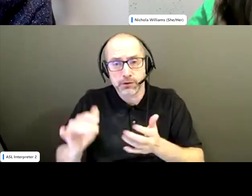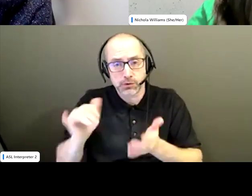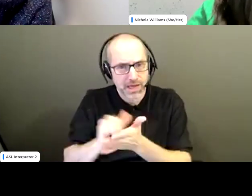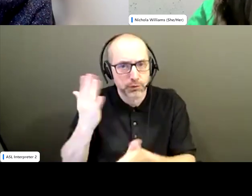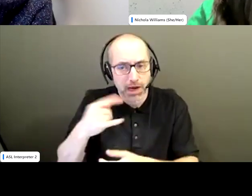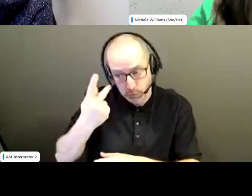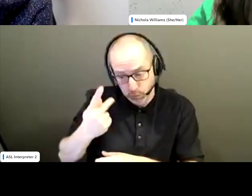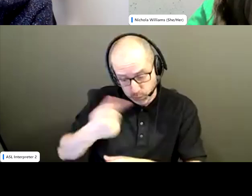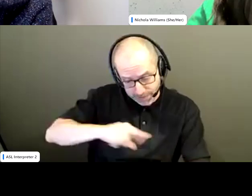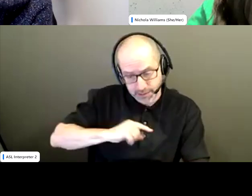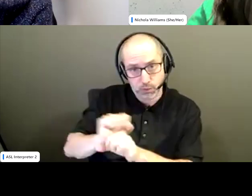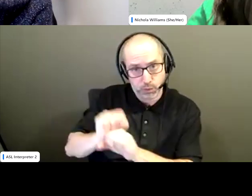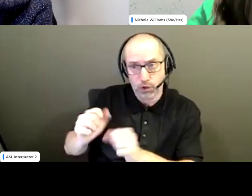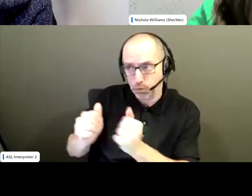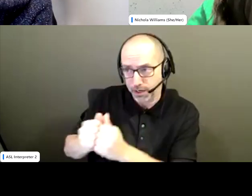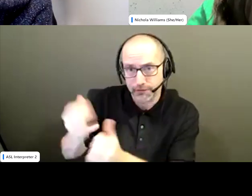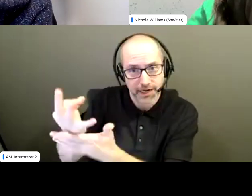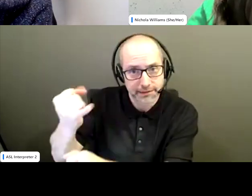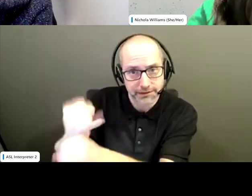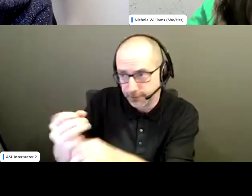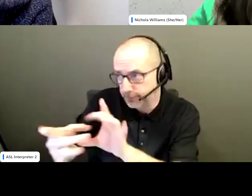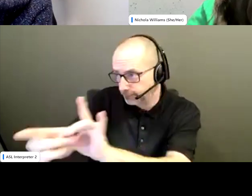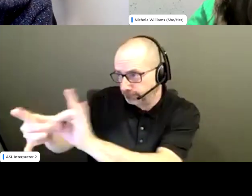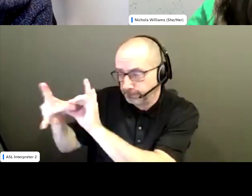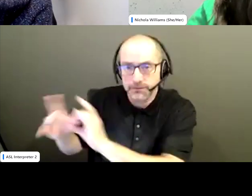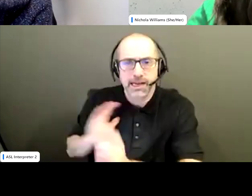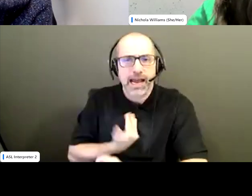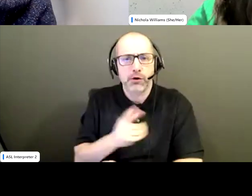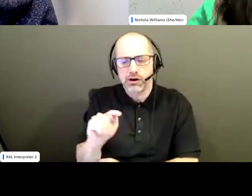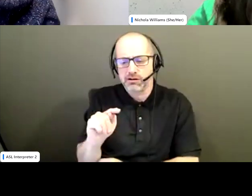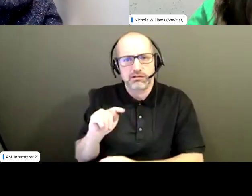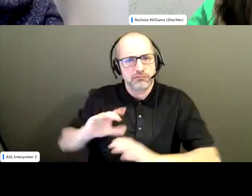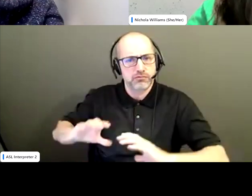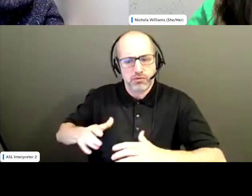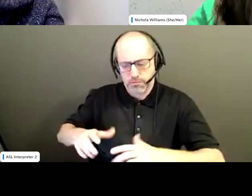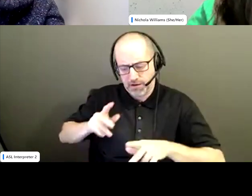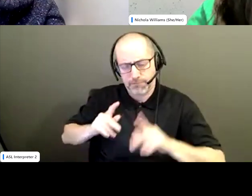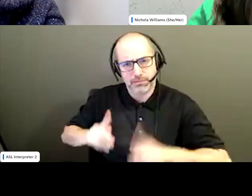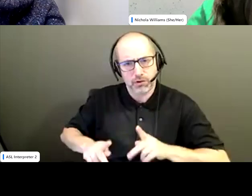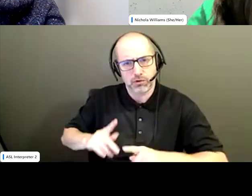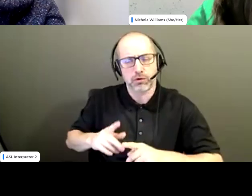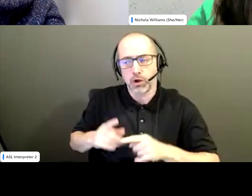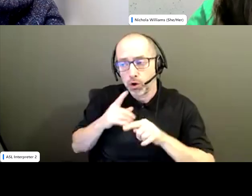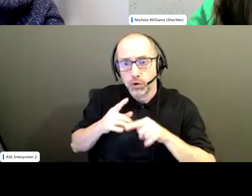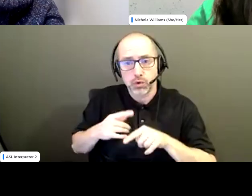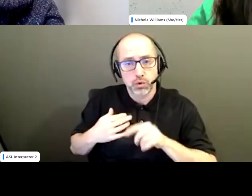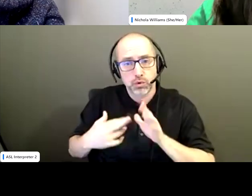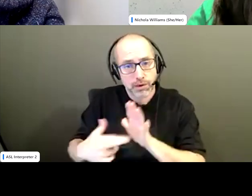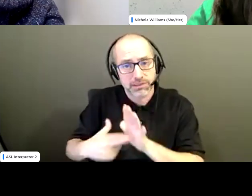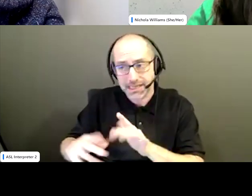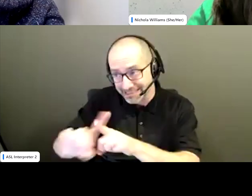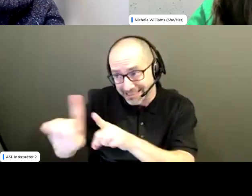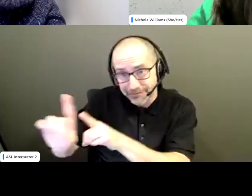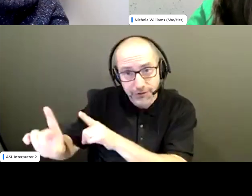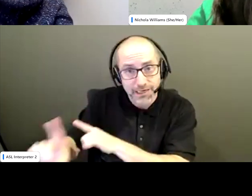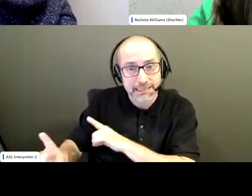financial institutions, also through our task force that is like a group of representatives from various financial institutions to